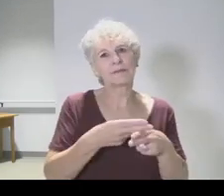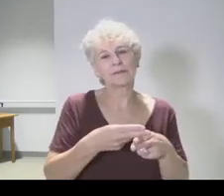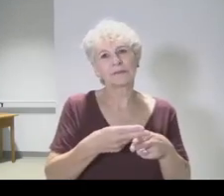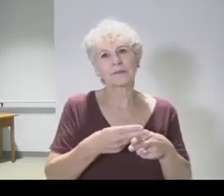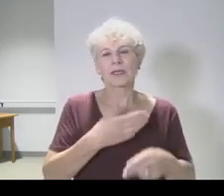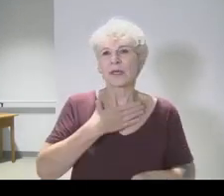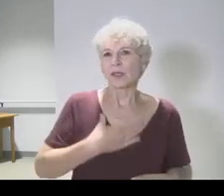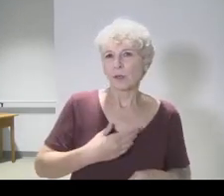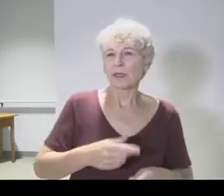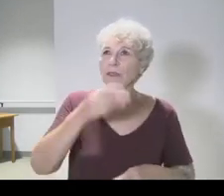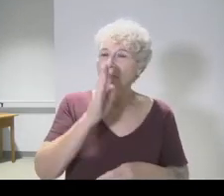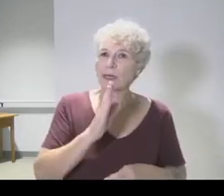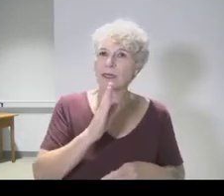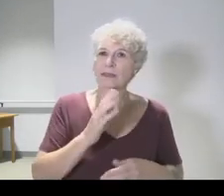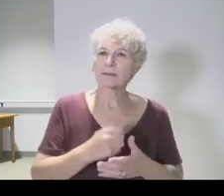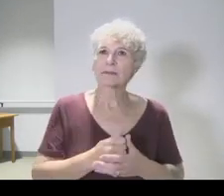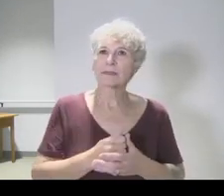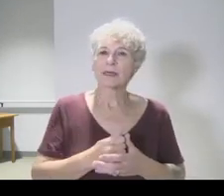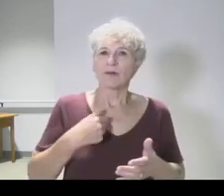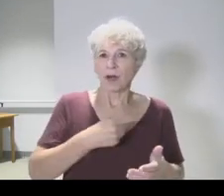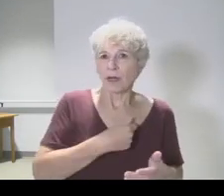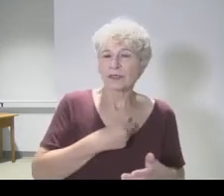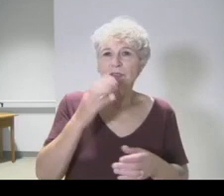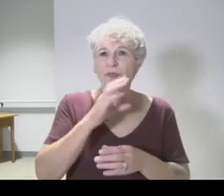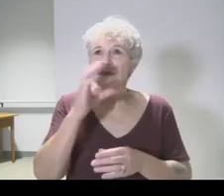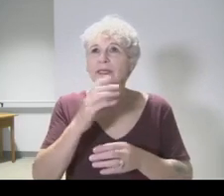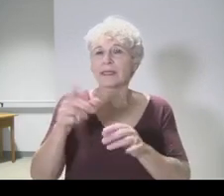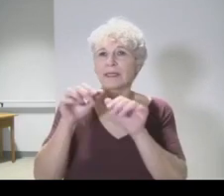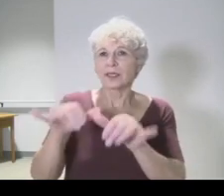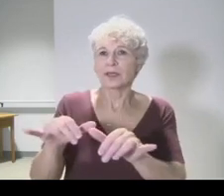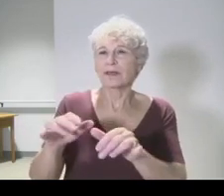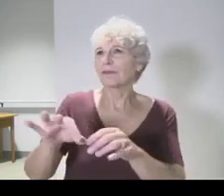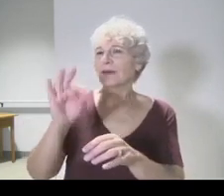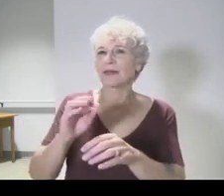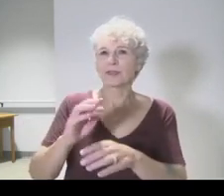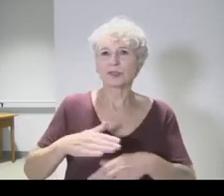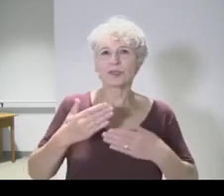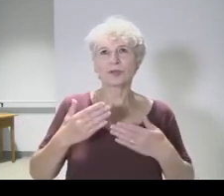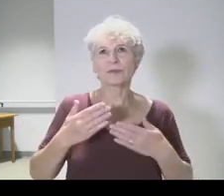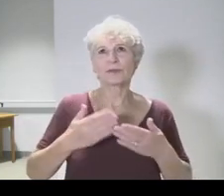will of God is for believers to seek eternity and to find joy in eternal things, not the temporary